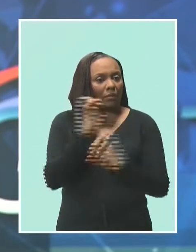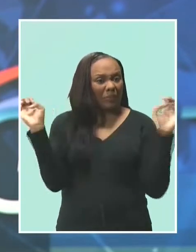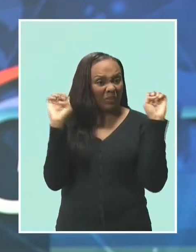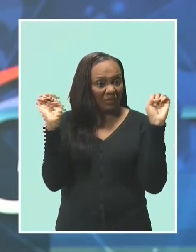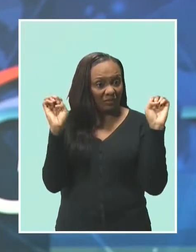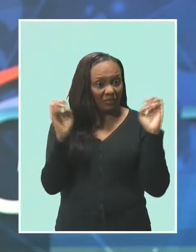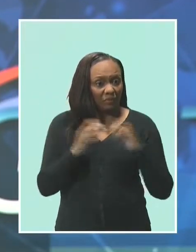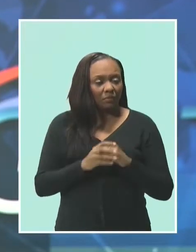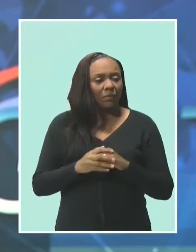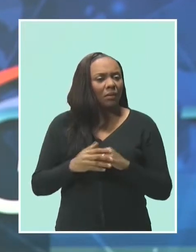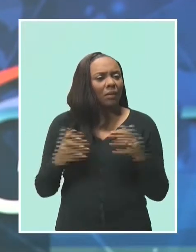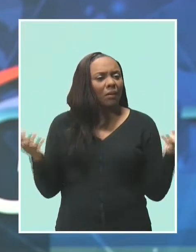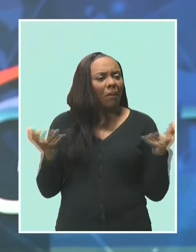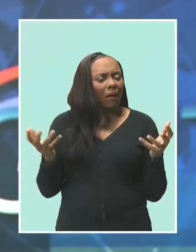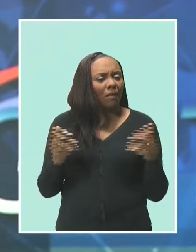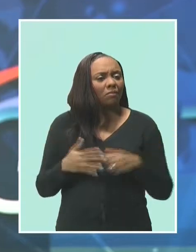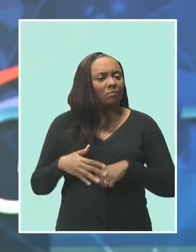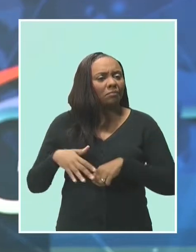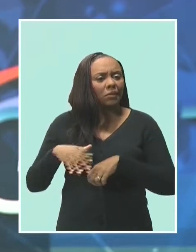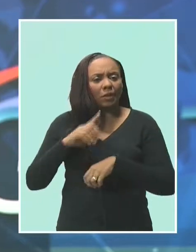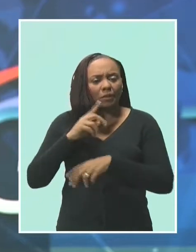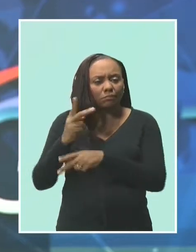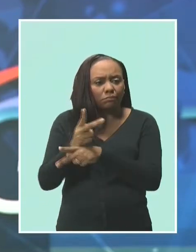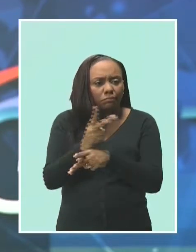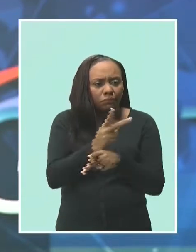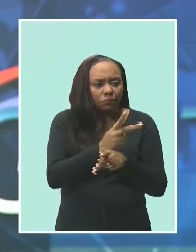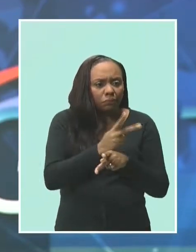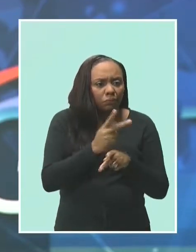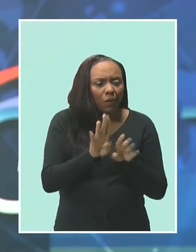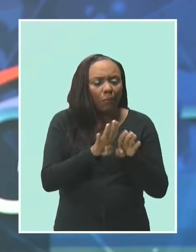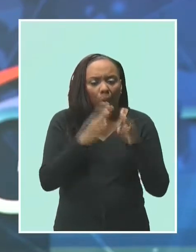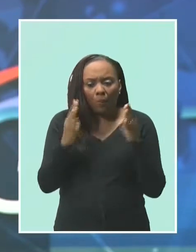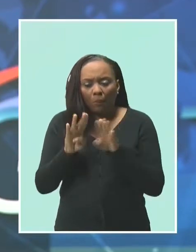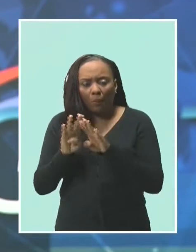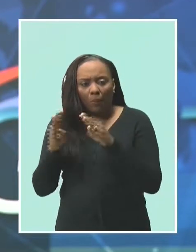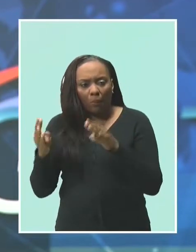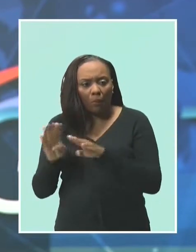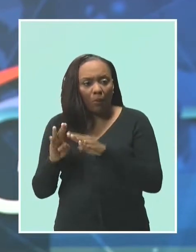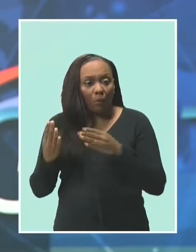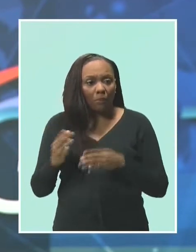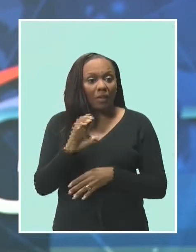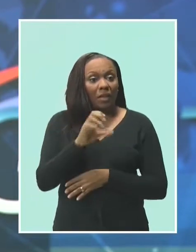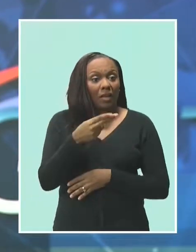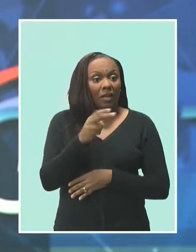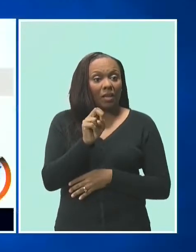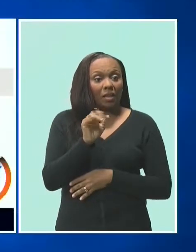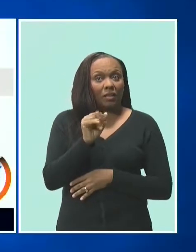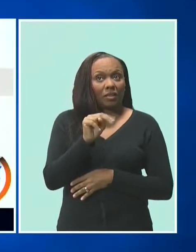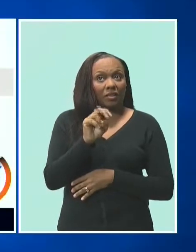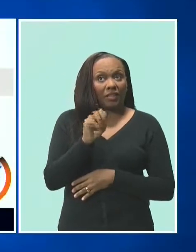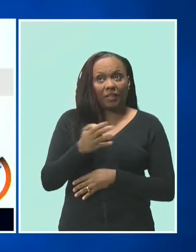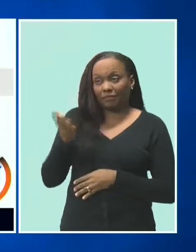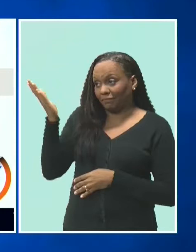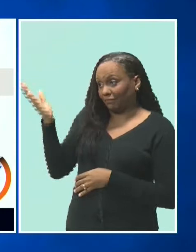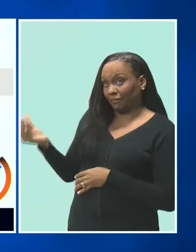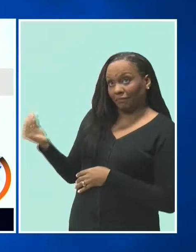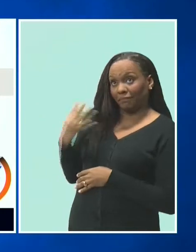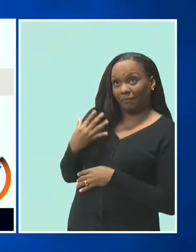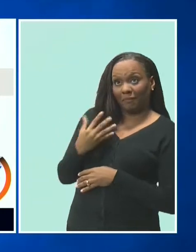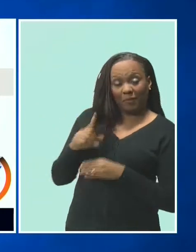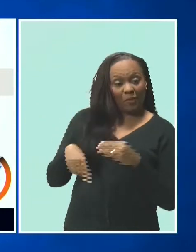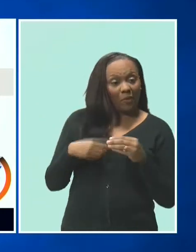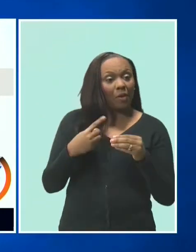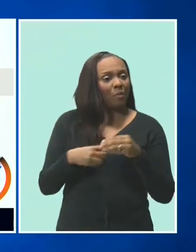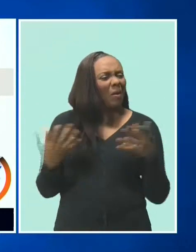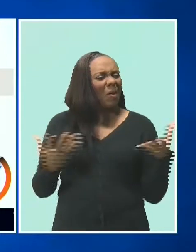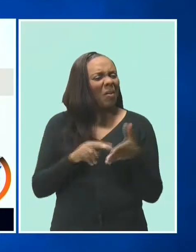a cautious and phased reopening of some of the island's sectors and businesses. Shane Jones joins us live now to navigate through what it